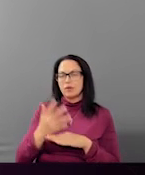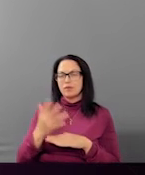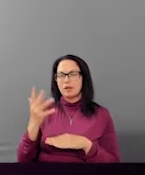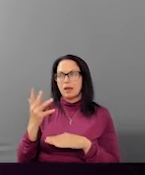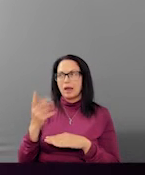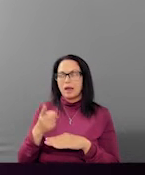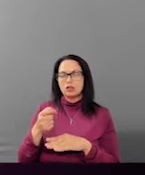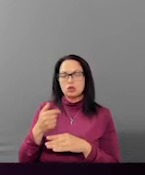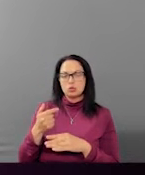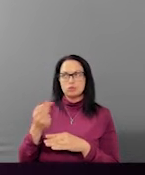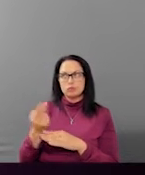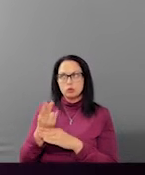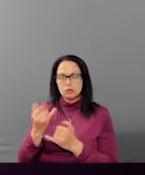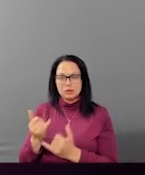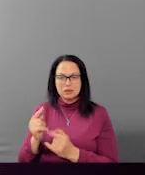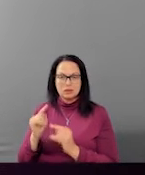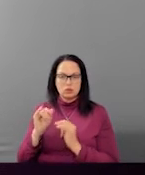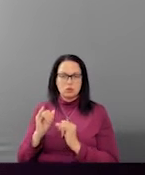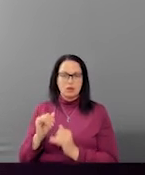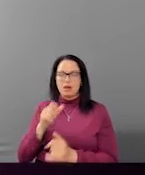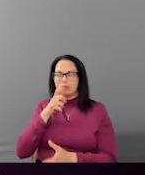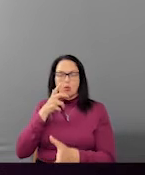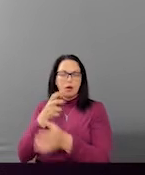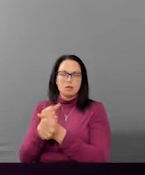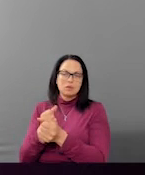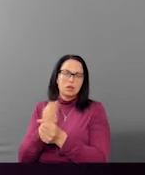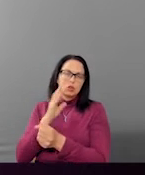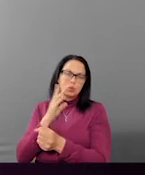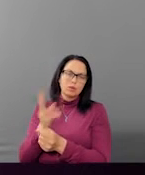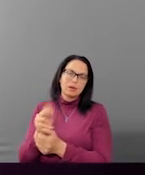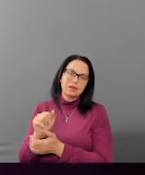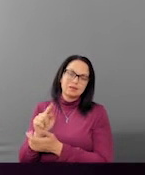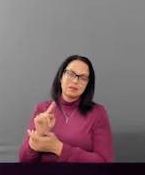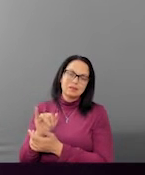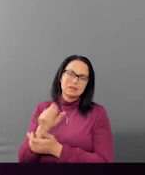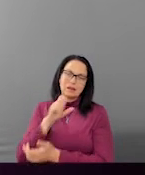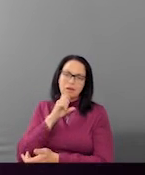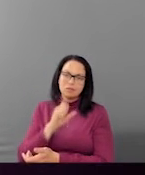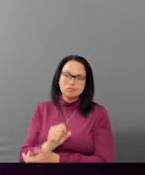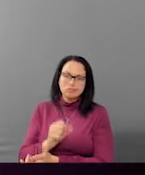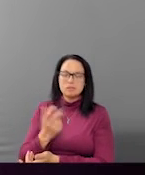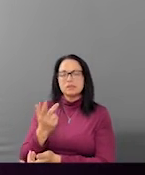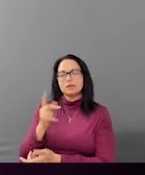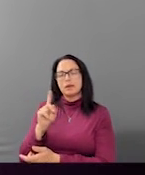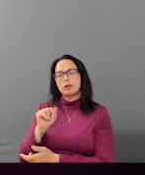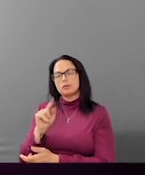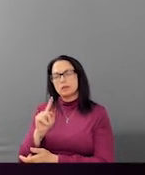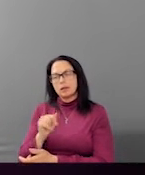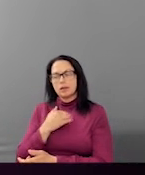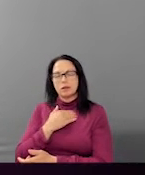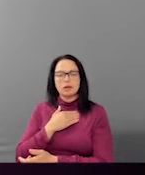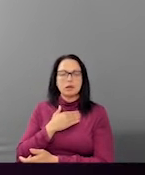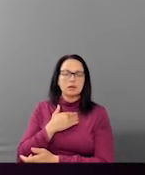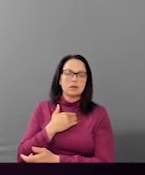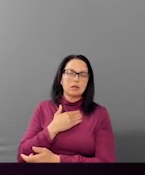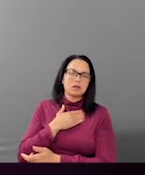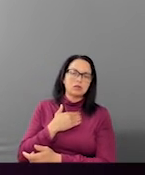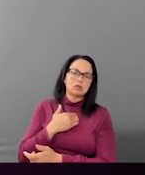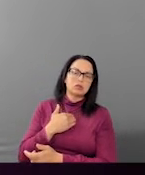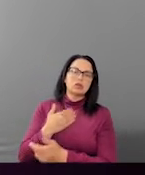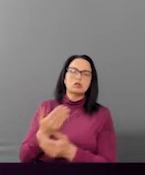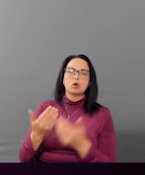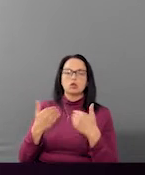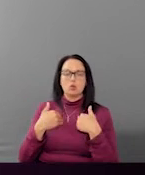it today, without updating that, you're going to get stale data. So in order to get the freshest data all the time, you got to say, I'm going to listen for